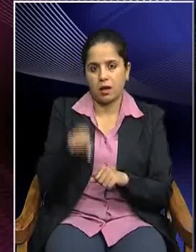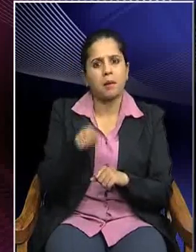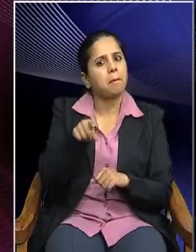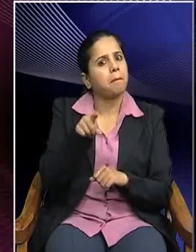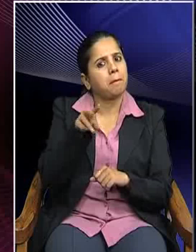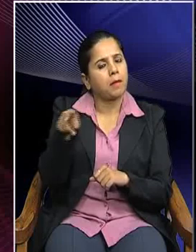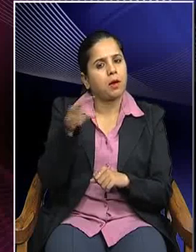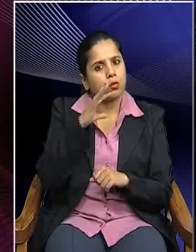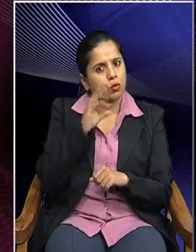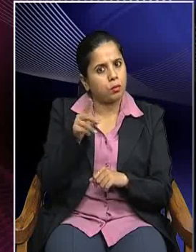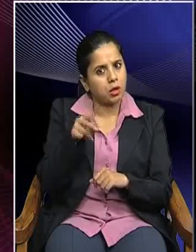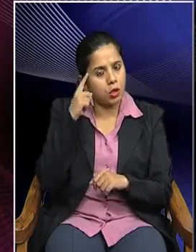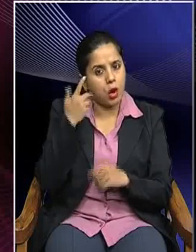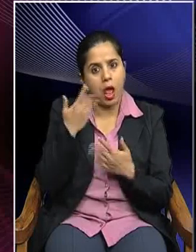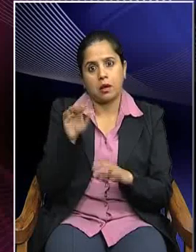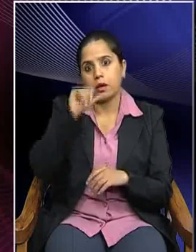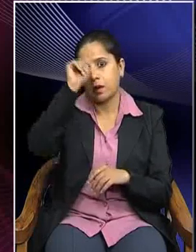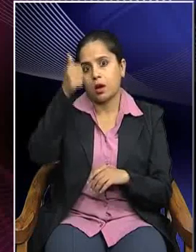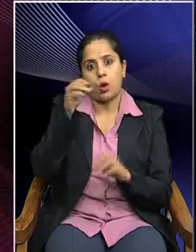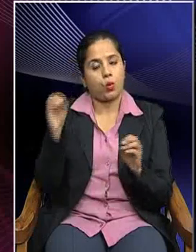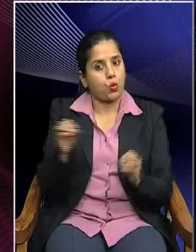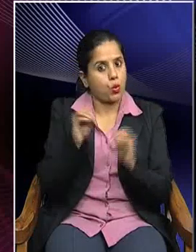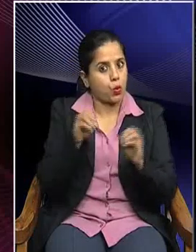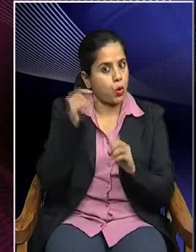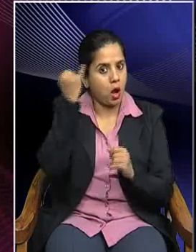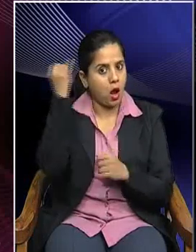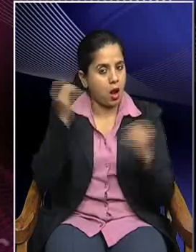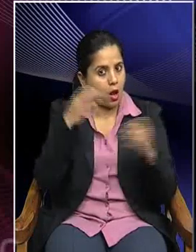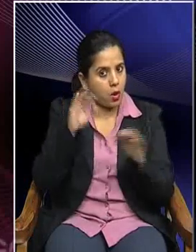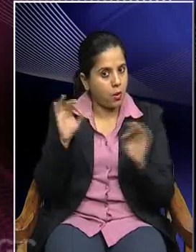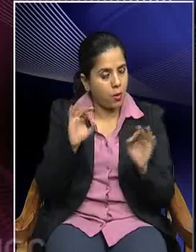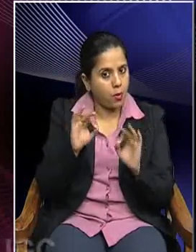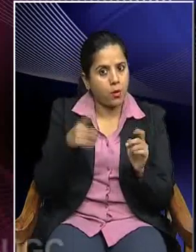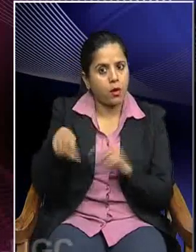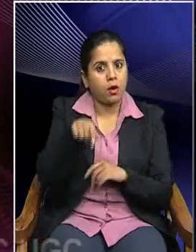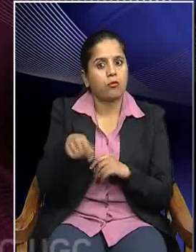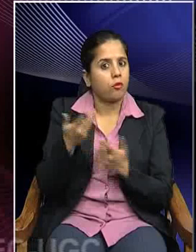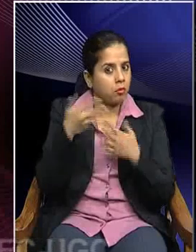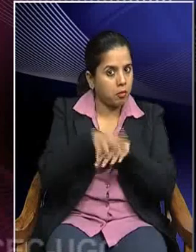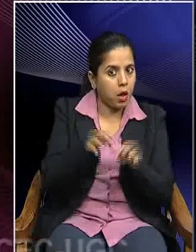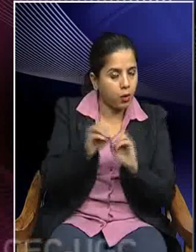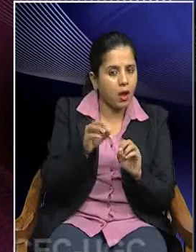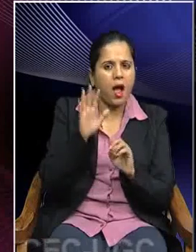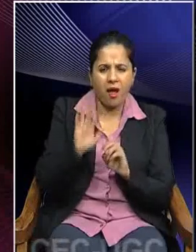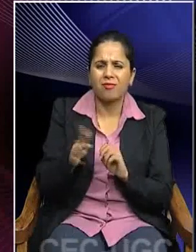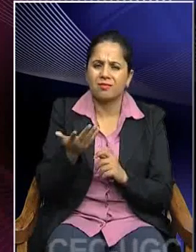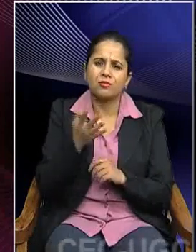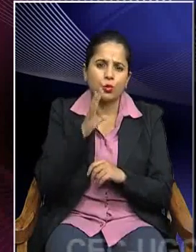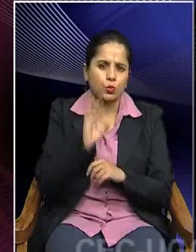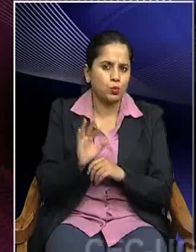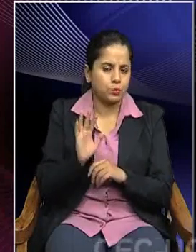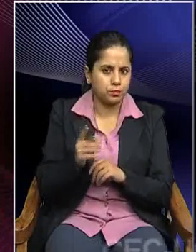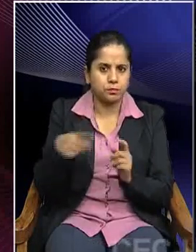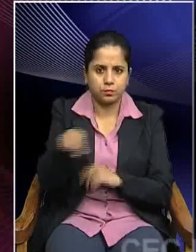that there are no Indian inputs or infusions in this. Obviously,